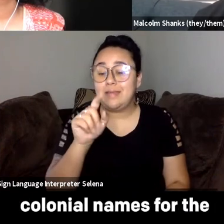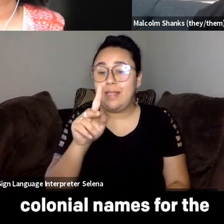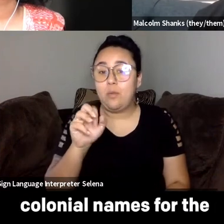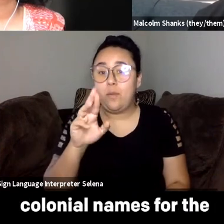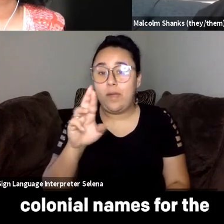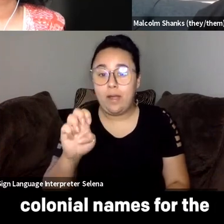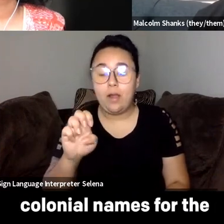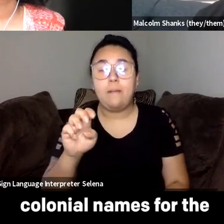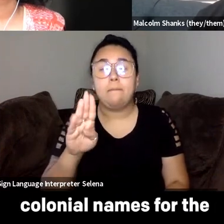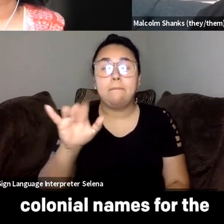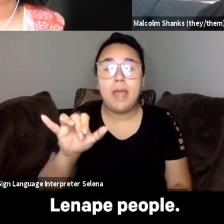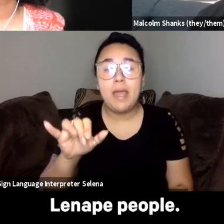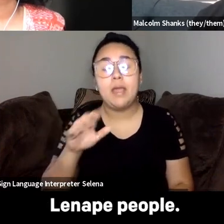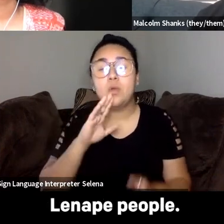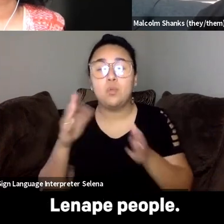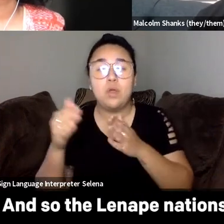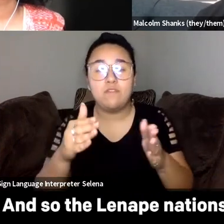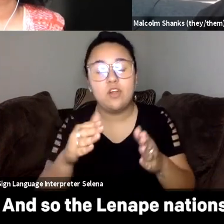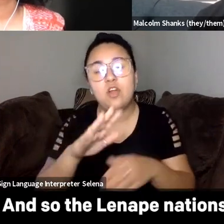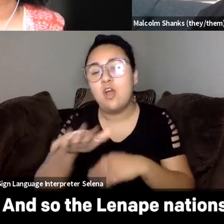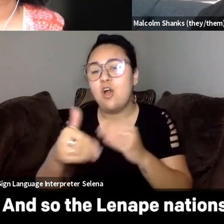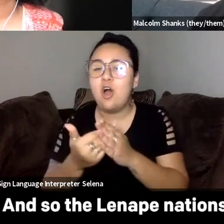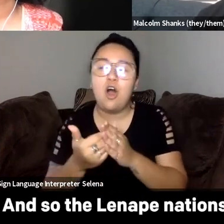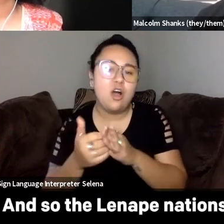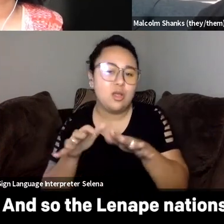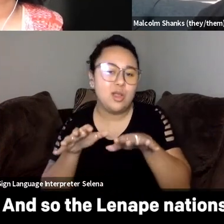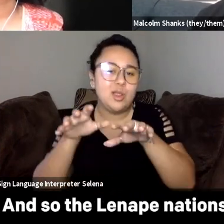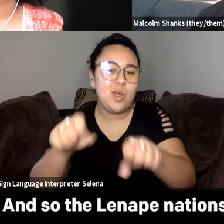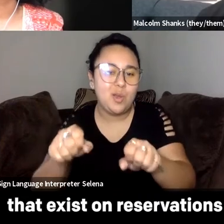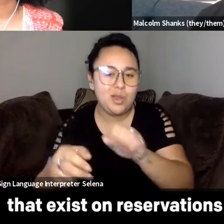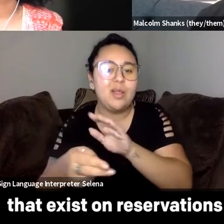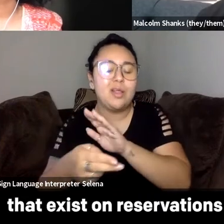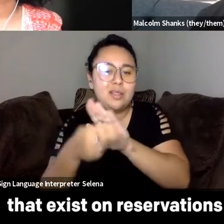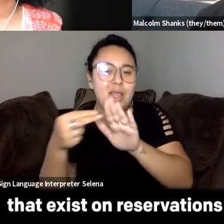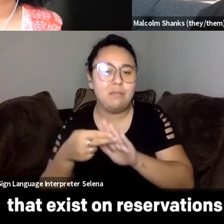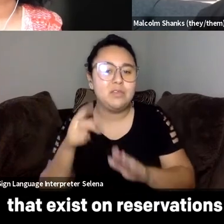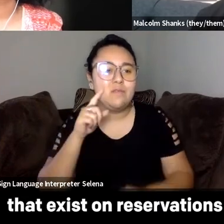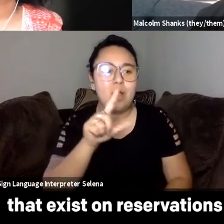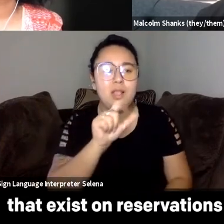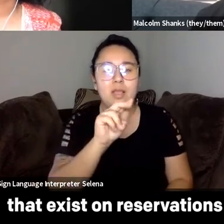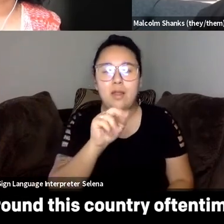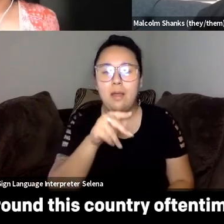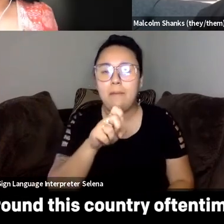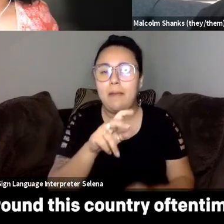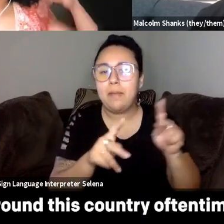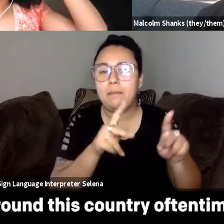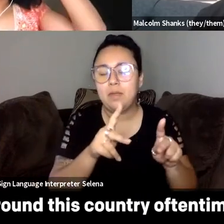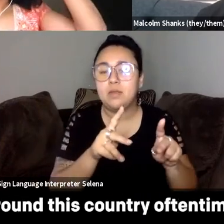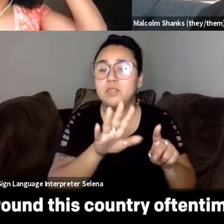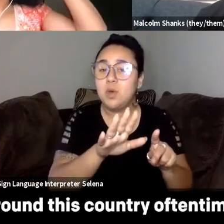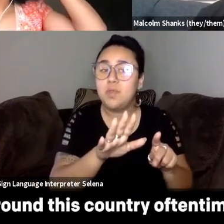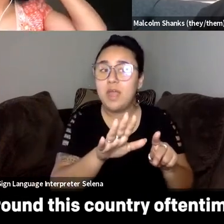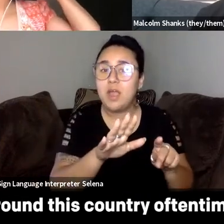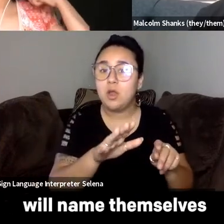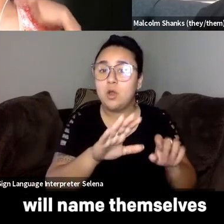Delaware themselves are all colonial names for the Lenape people. And so the Lenape nations that exist on